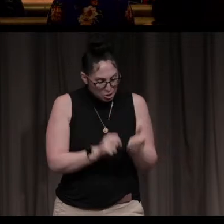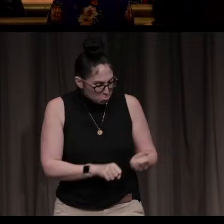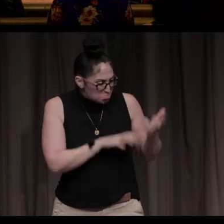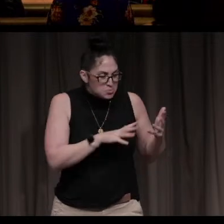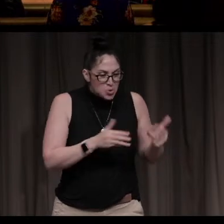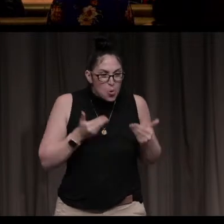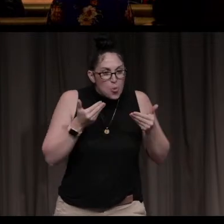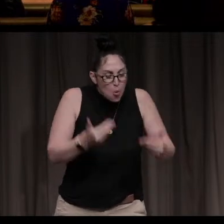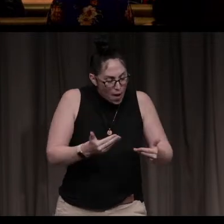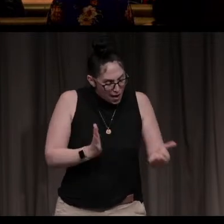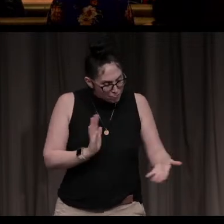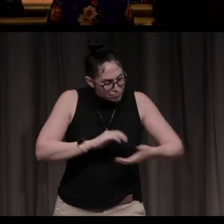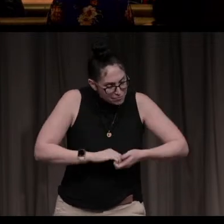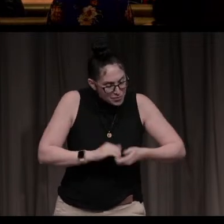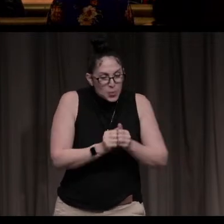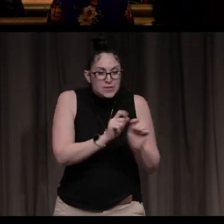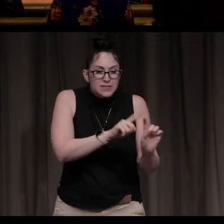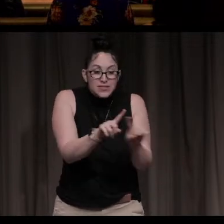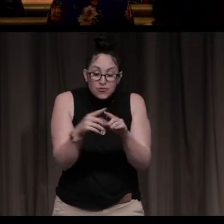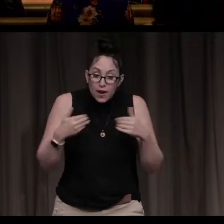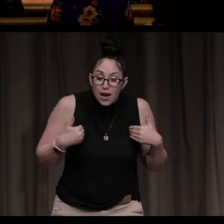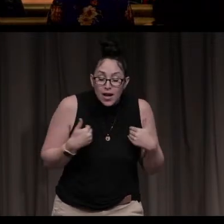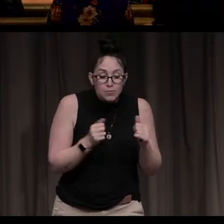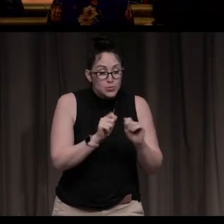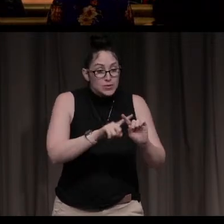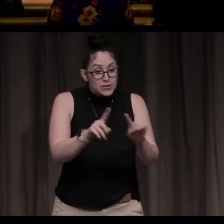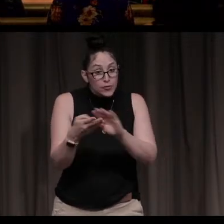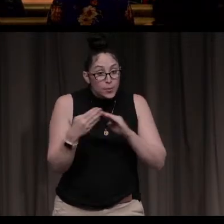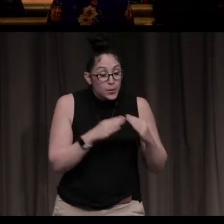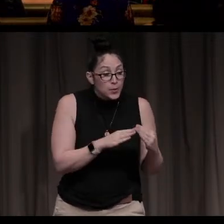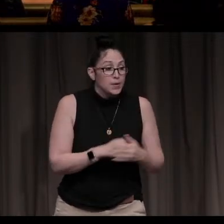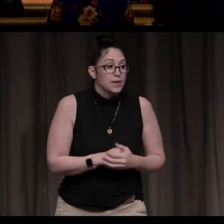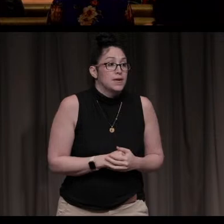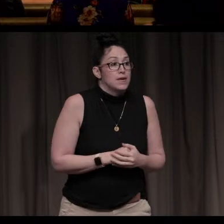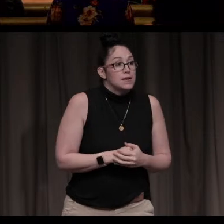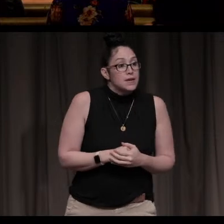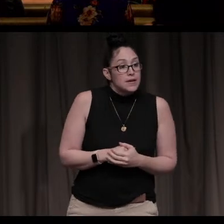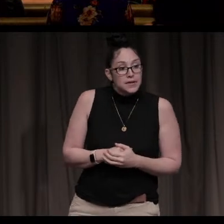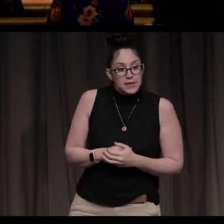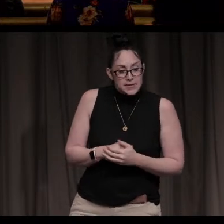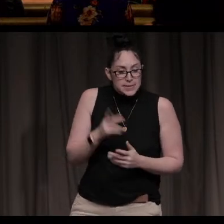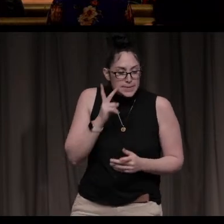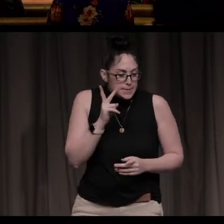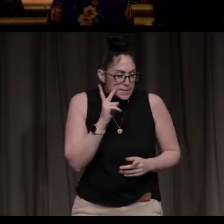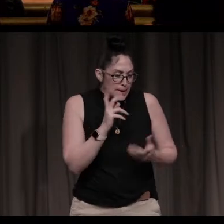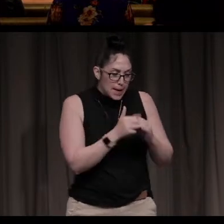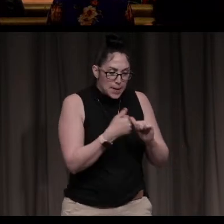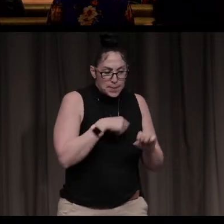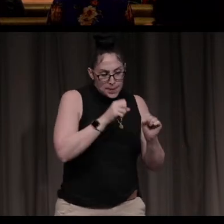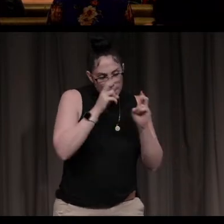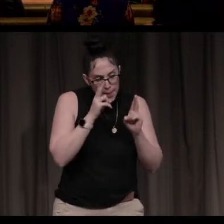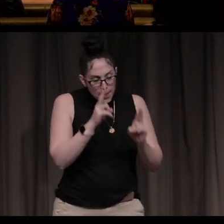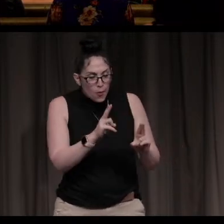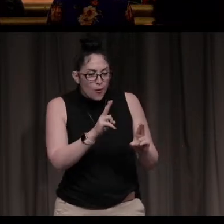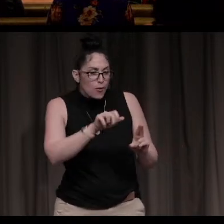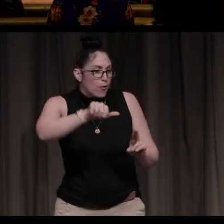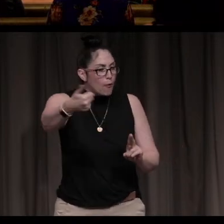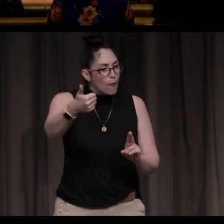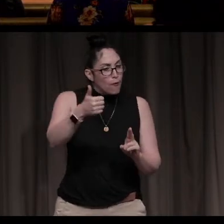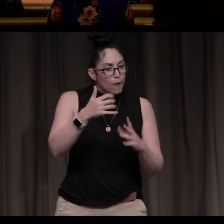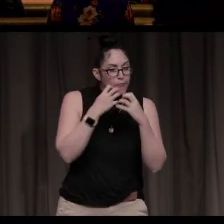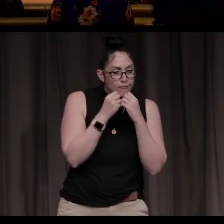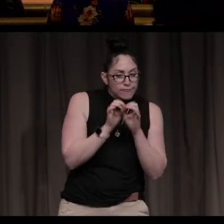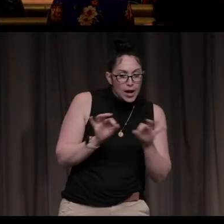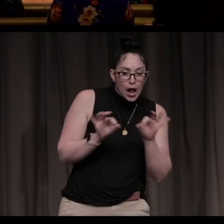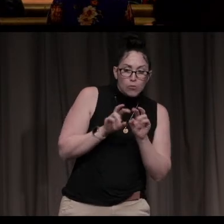with different species, to build relationships with different communities, and to see what we can do to honor the values of other systems.